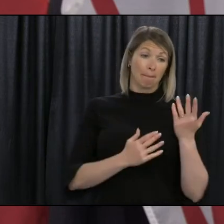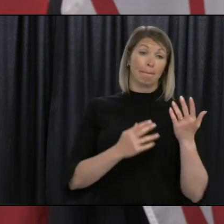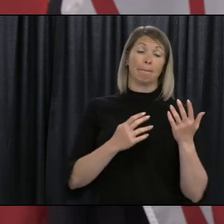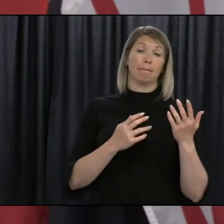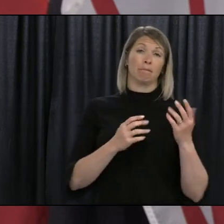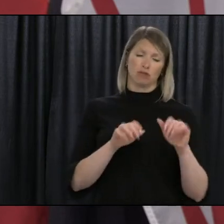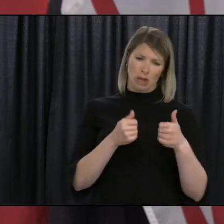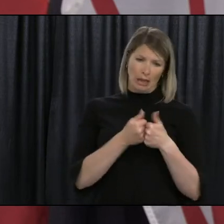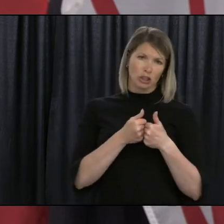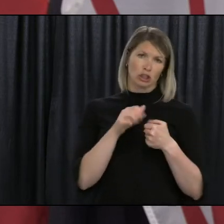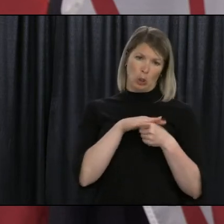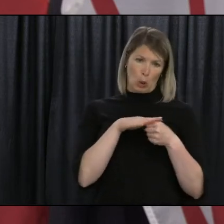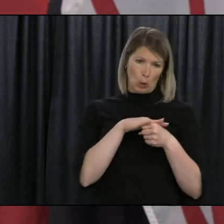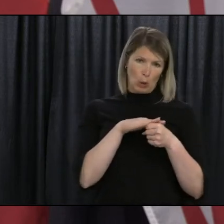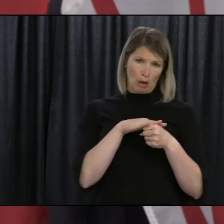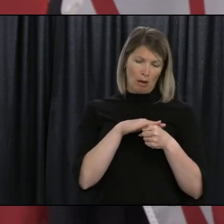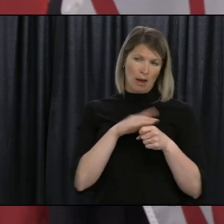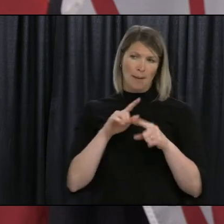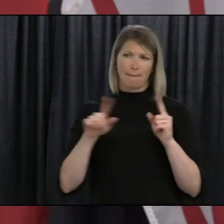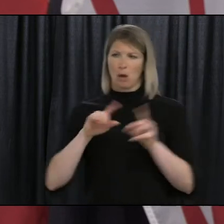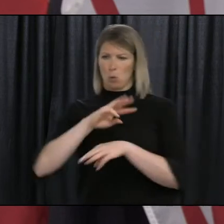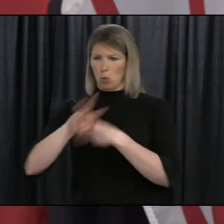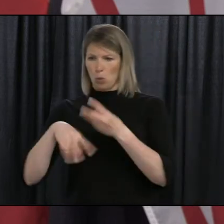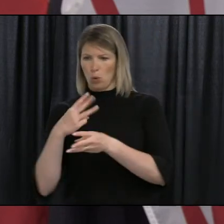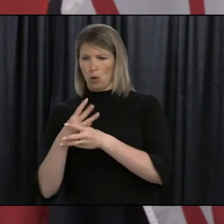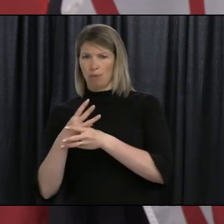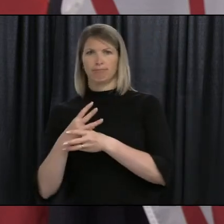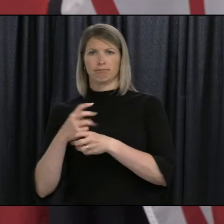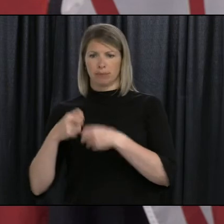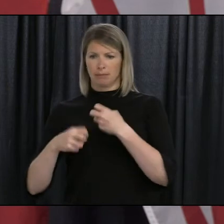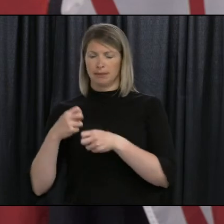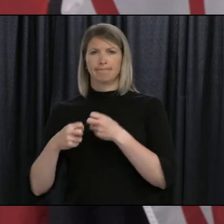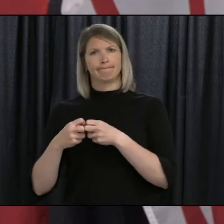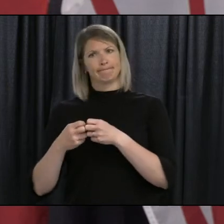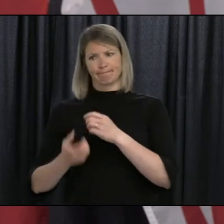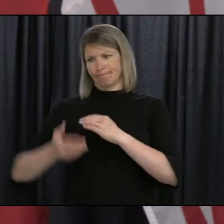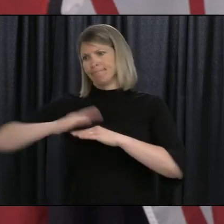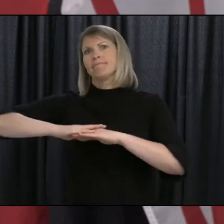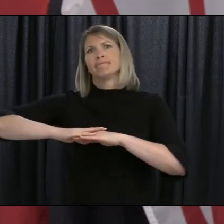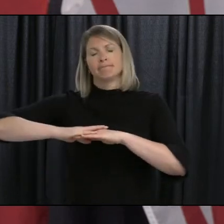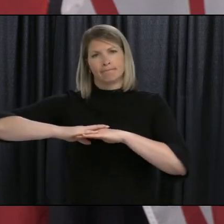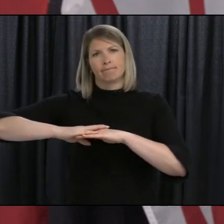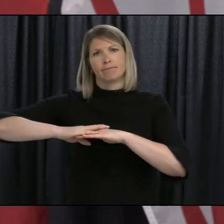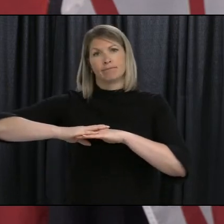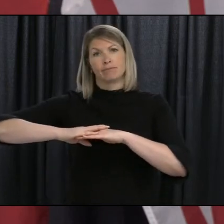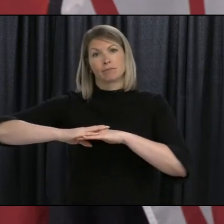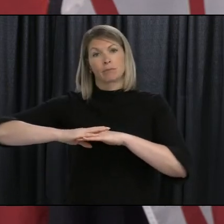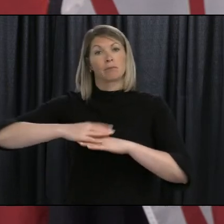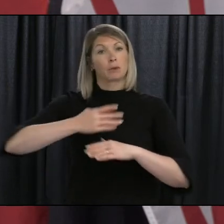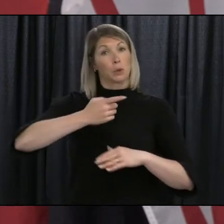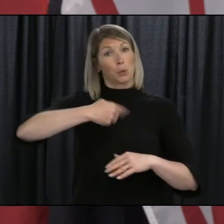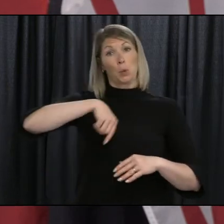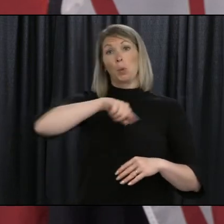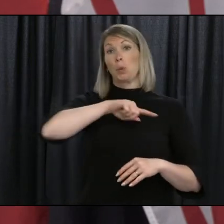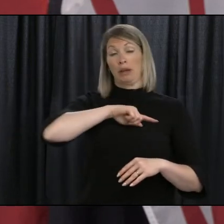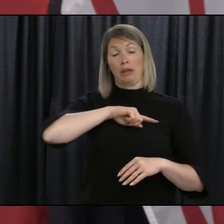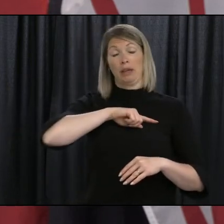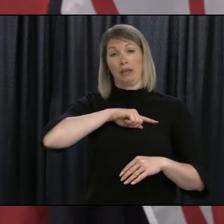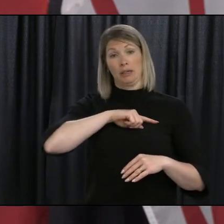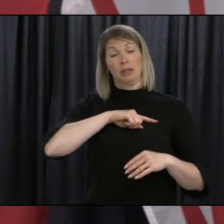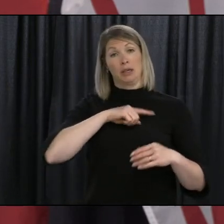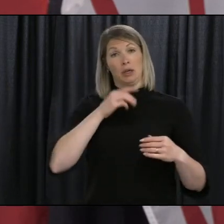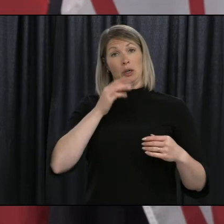making steady progress, and again, I'll say that was recognized by our bond rating agencies, that